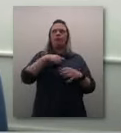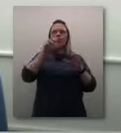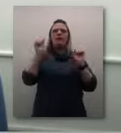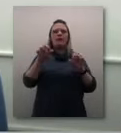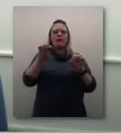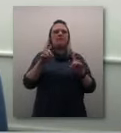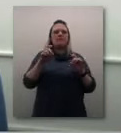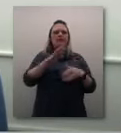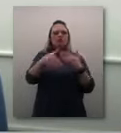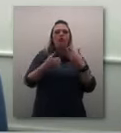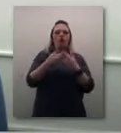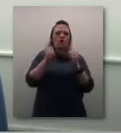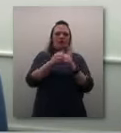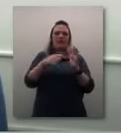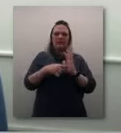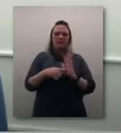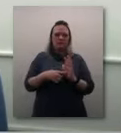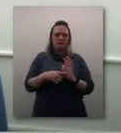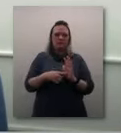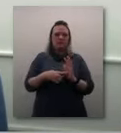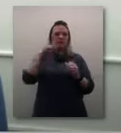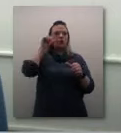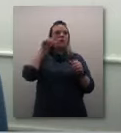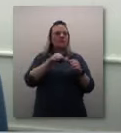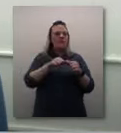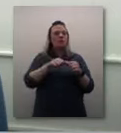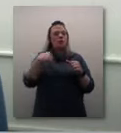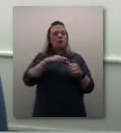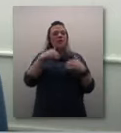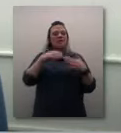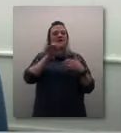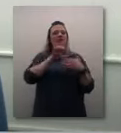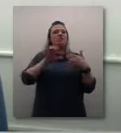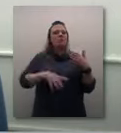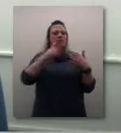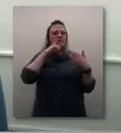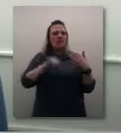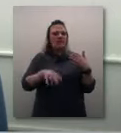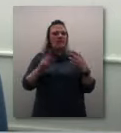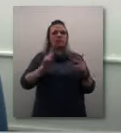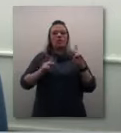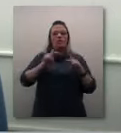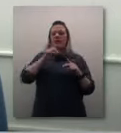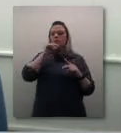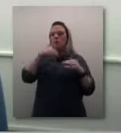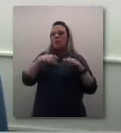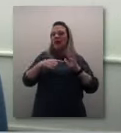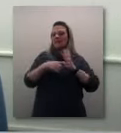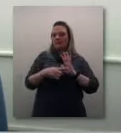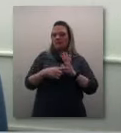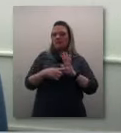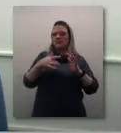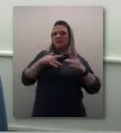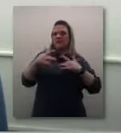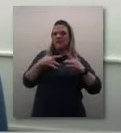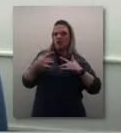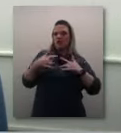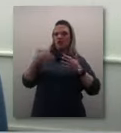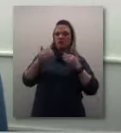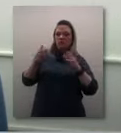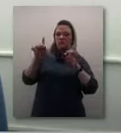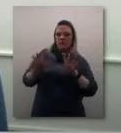are symptomatic. And remember, there are consequences. So people that are symptomatic and they're concerned enough to get